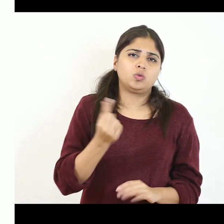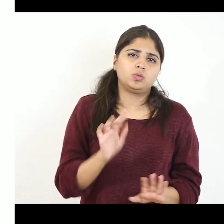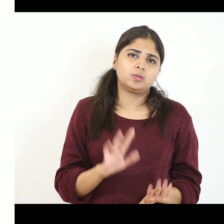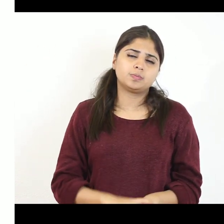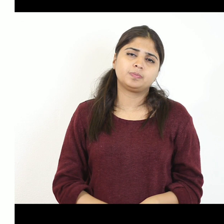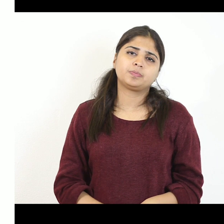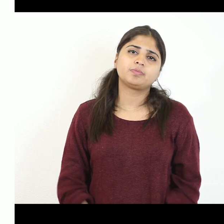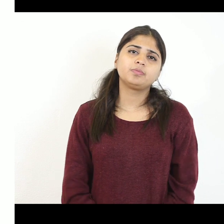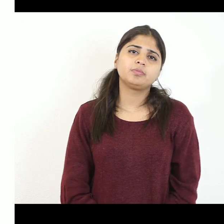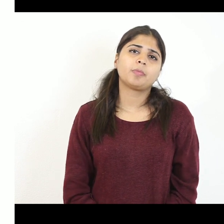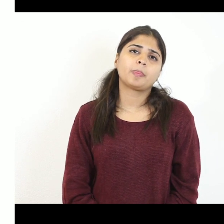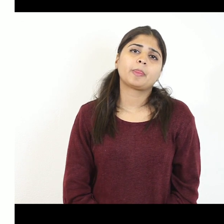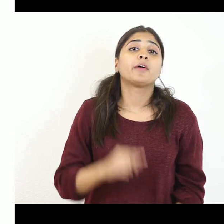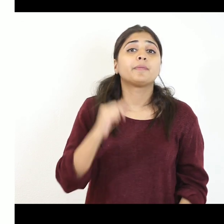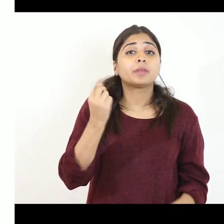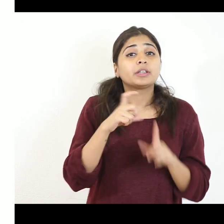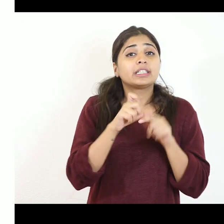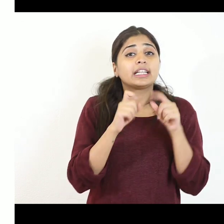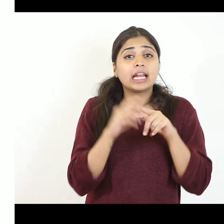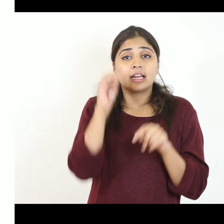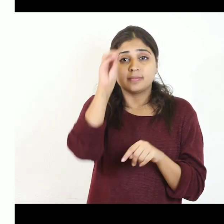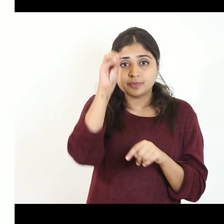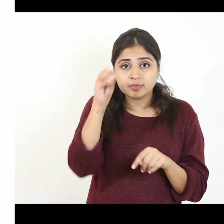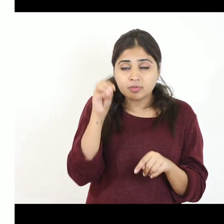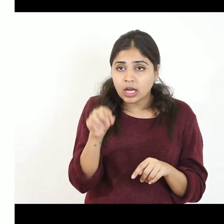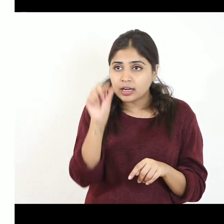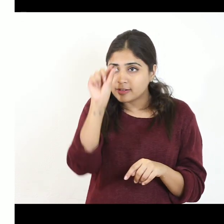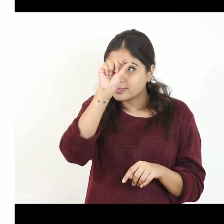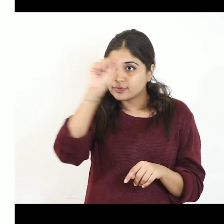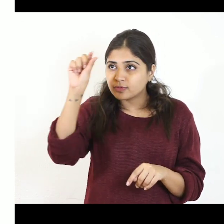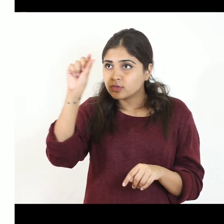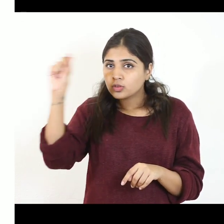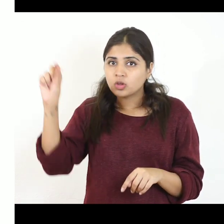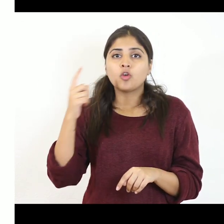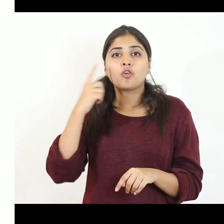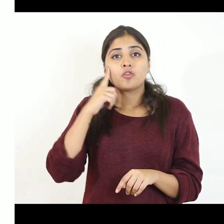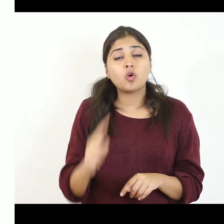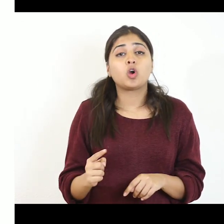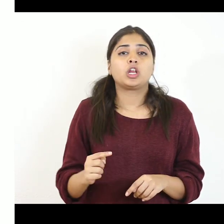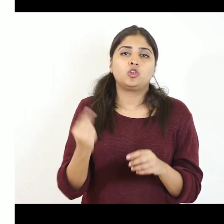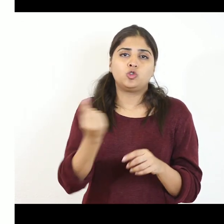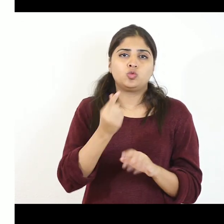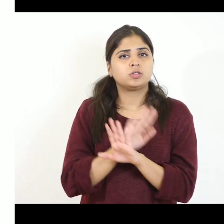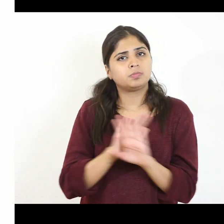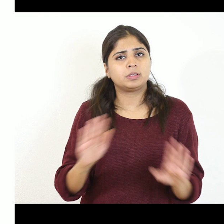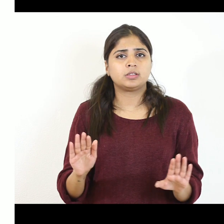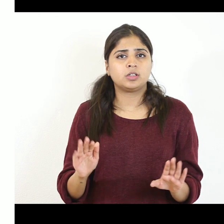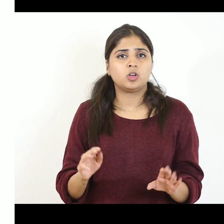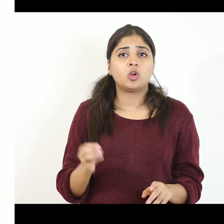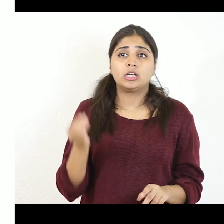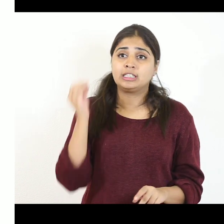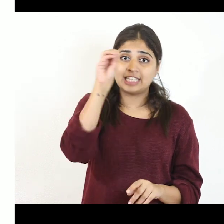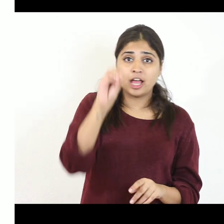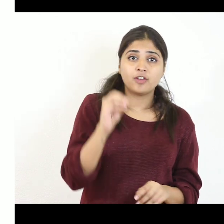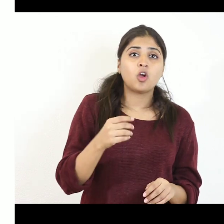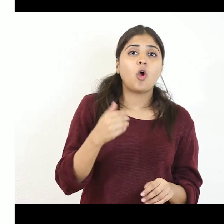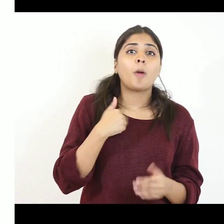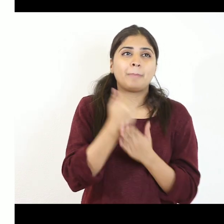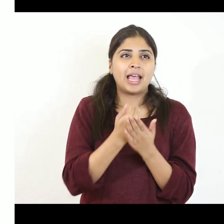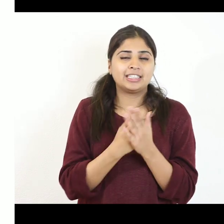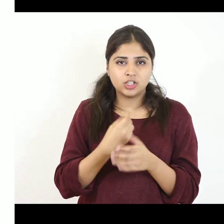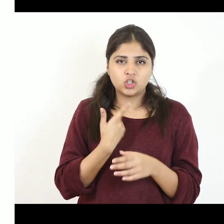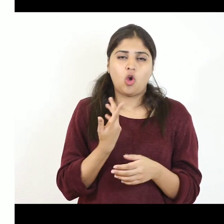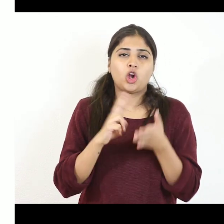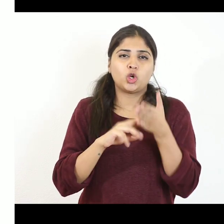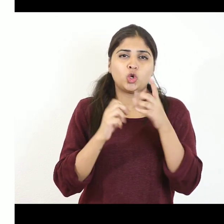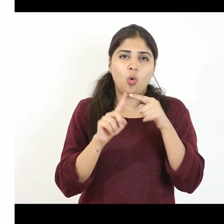Use data entry fields for their intended uses only. Do not put notes or messages into any